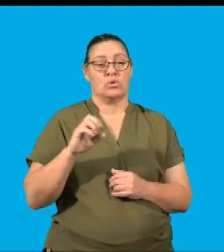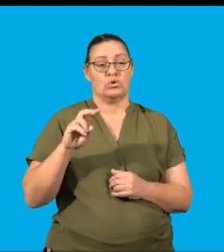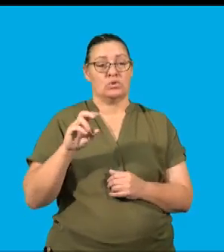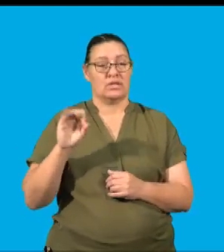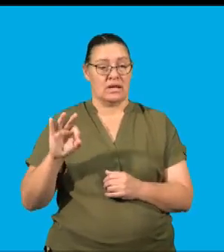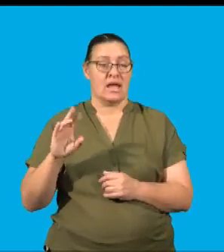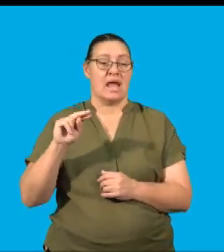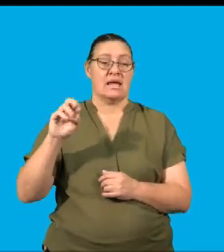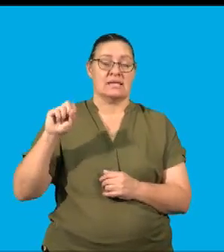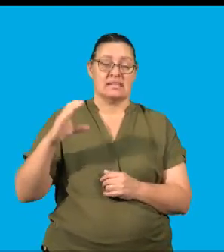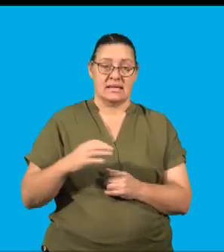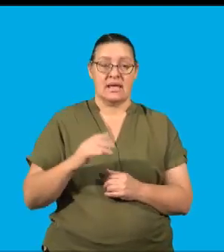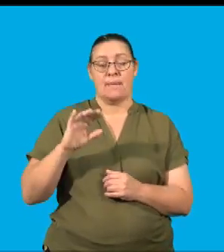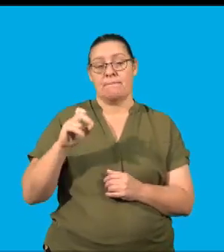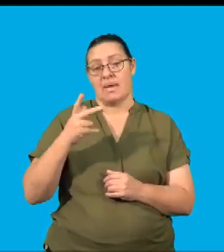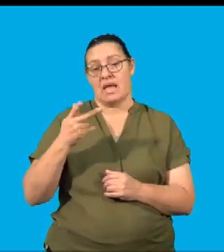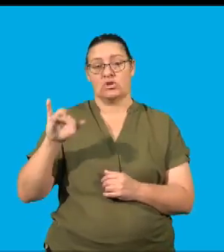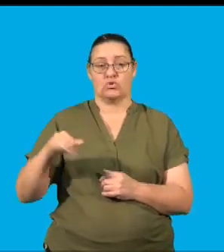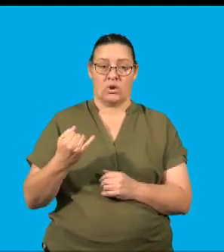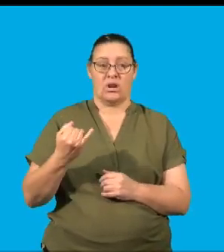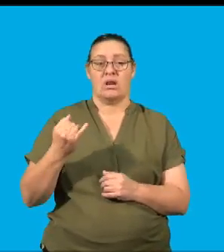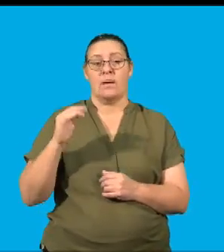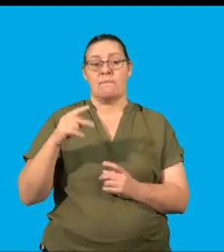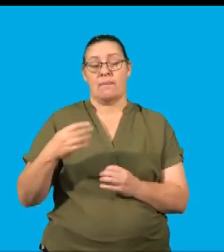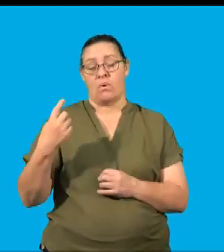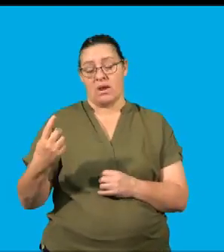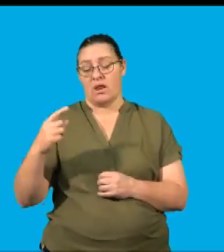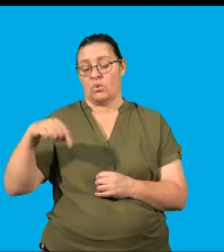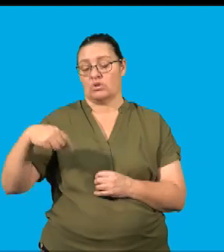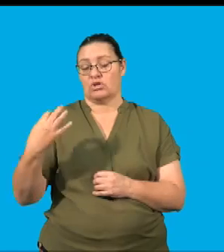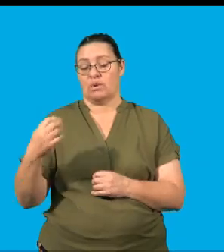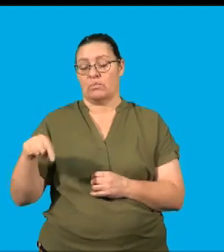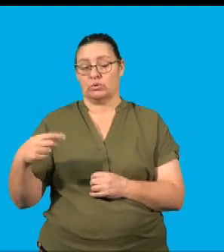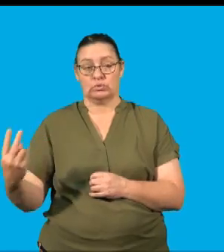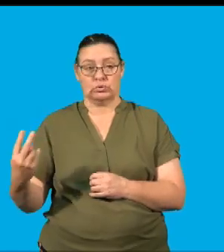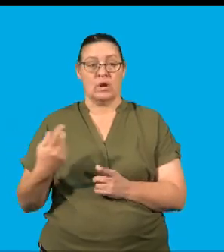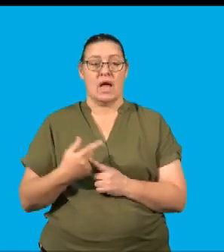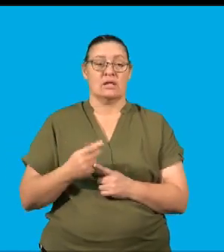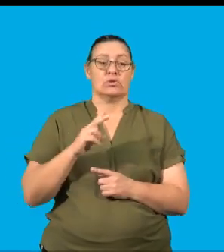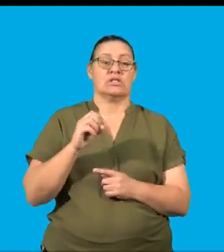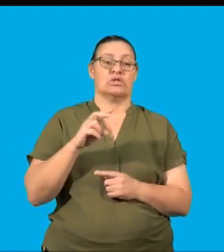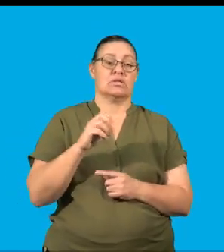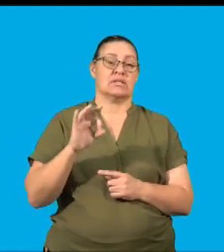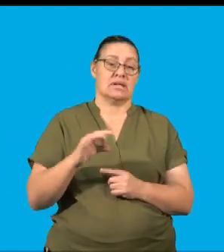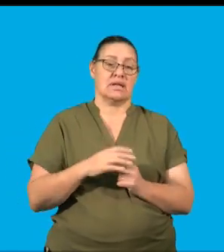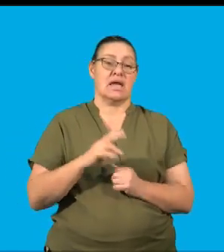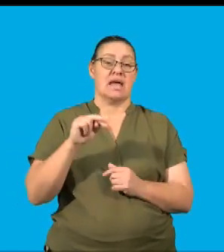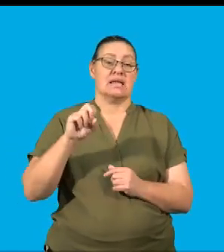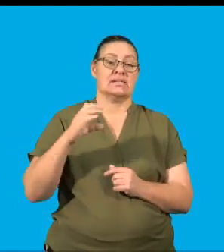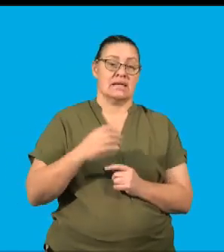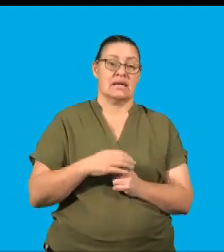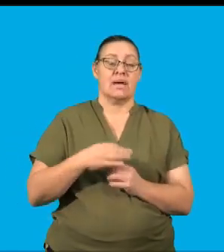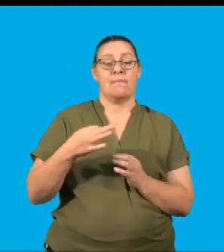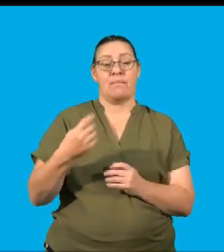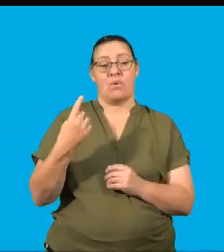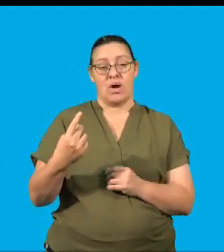2023 National Senior Certificate May-June Paper 1, question 3.2, and 2023 National Senior